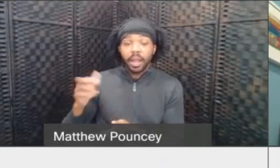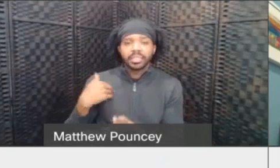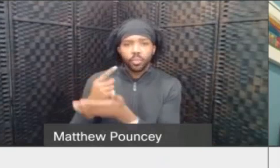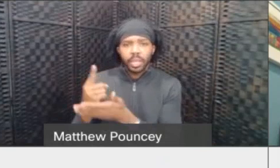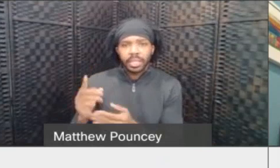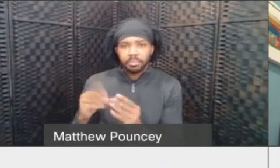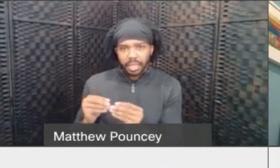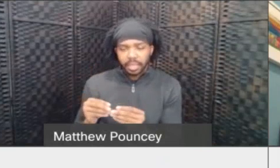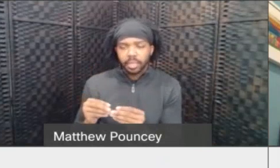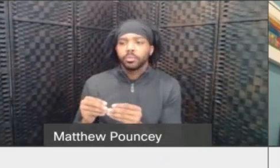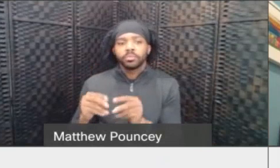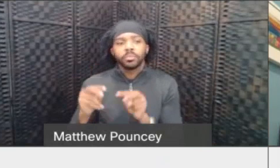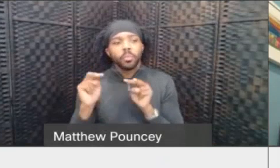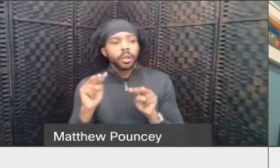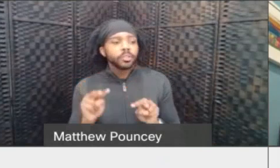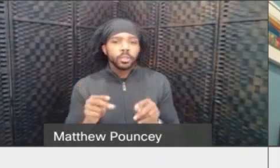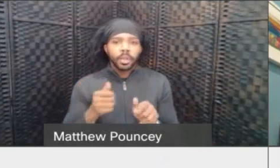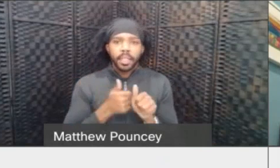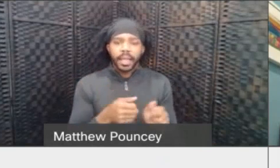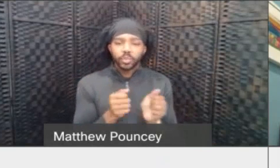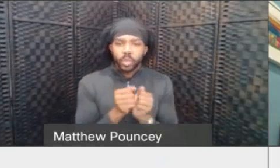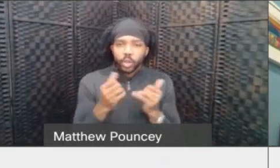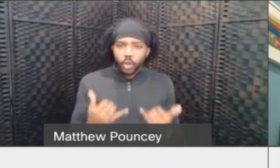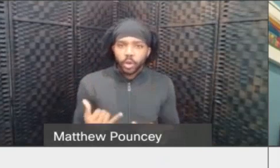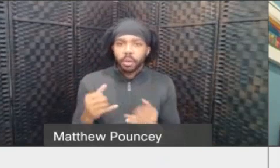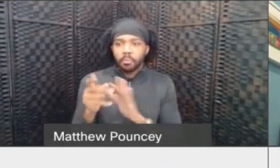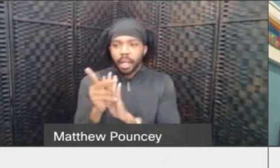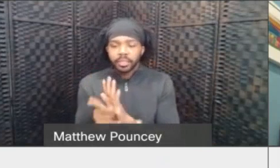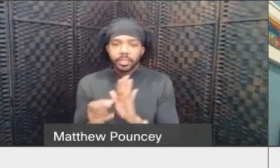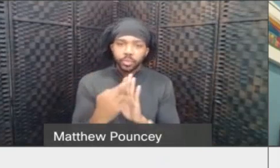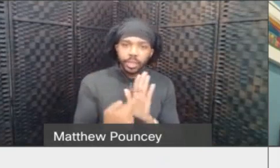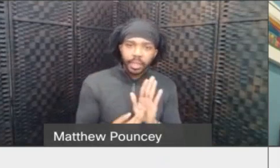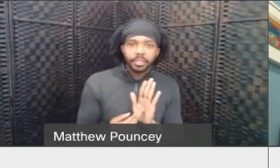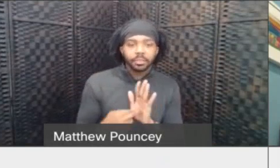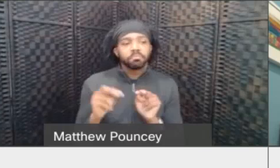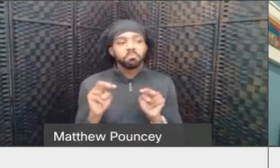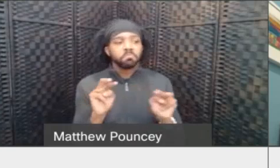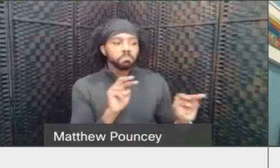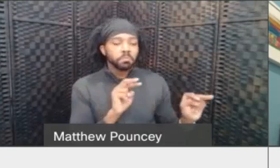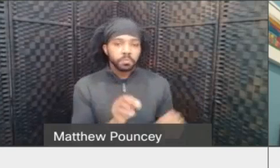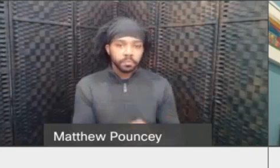are monitoring compliance with current policies and regulations.